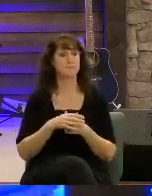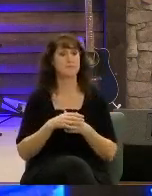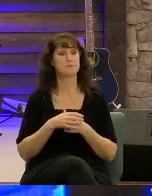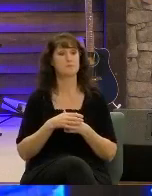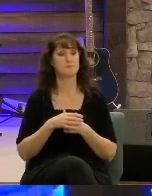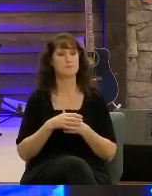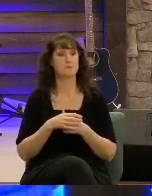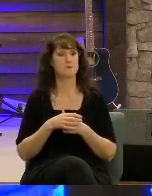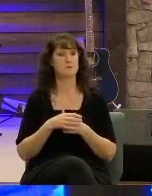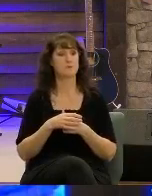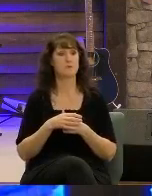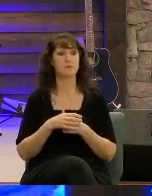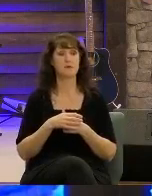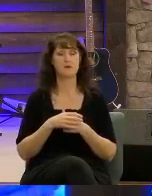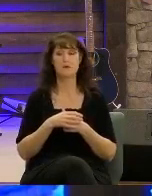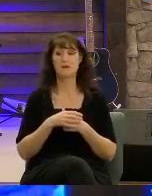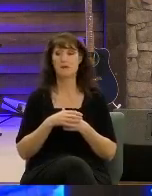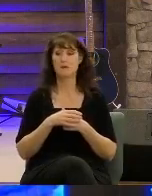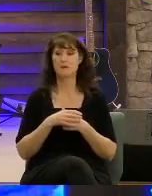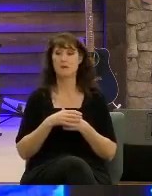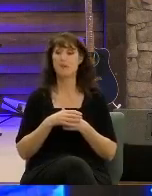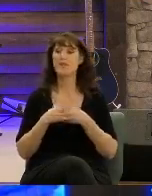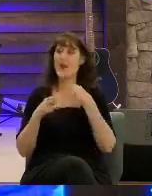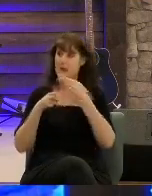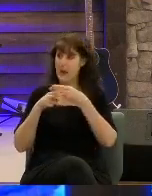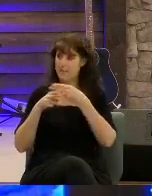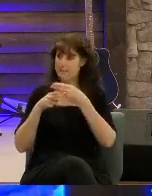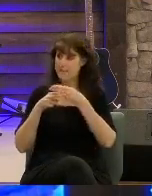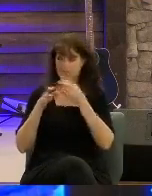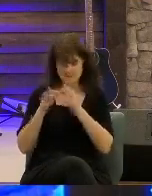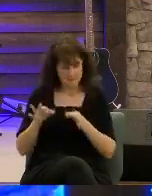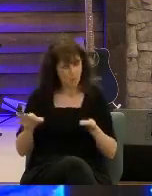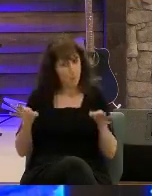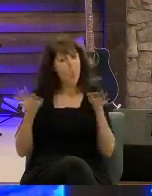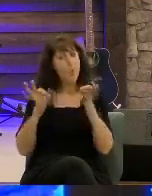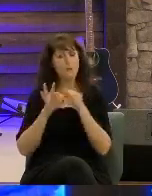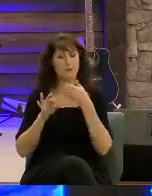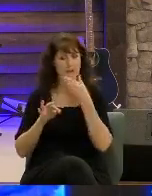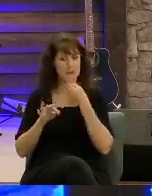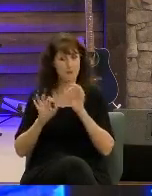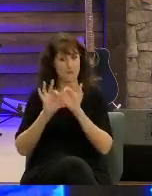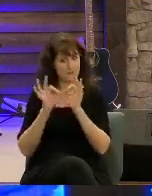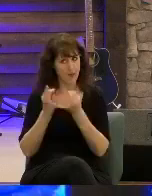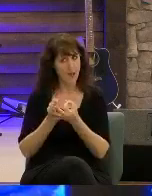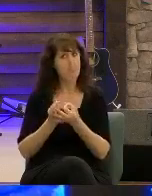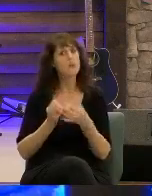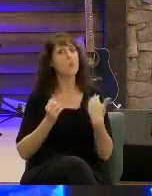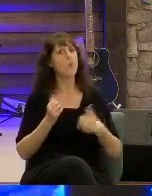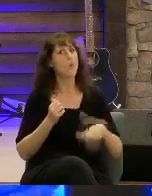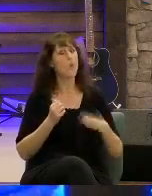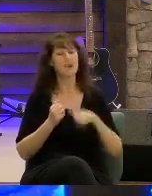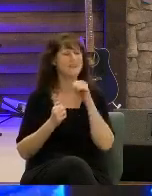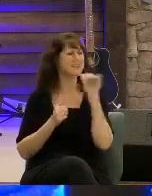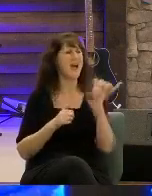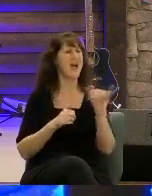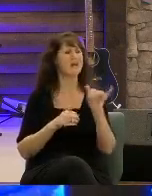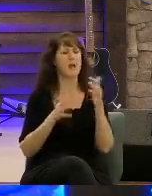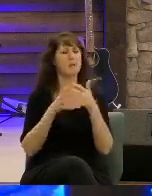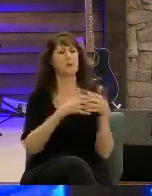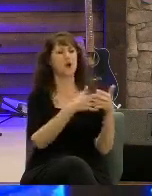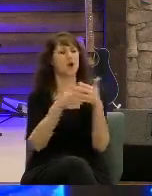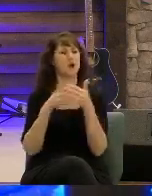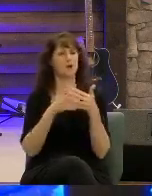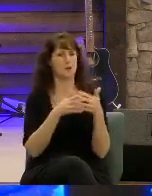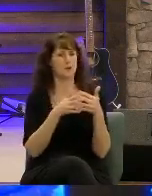male's name. But anyway, the name is important in the Hebrew family. It's not like America, okay?